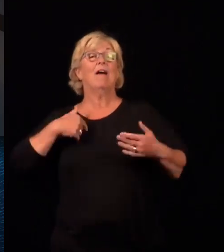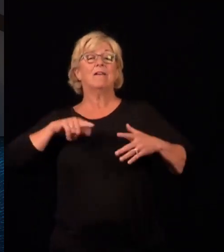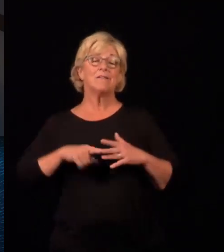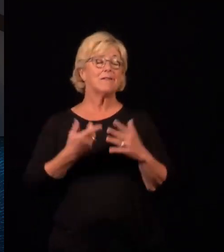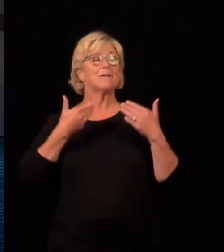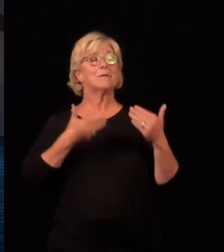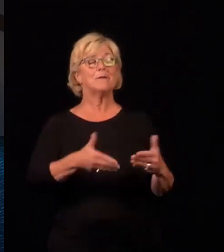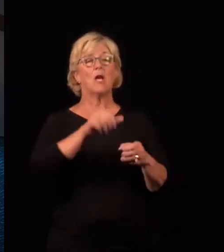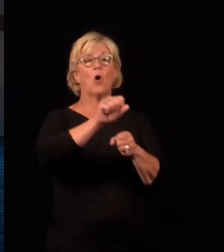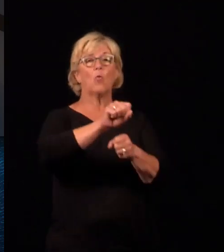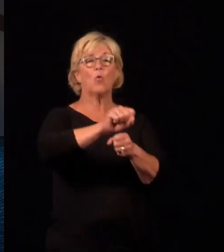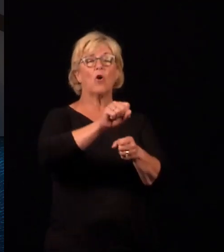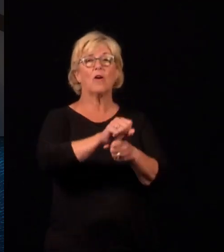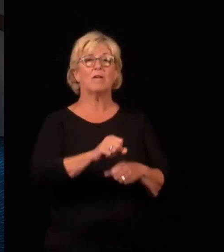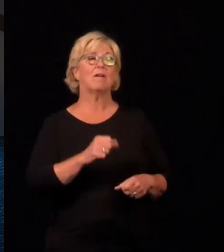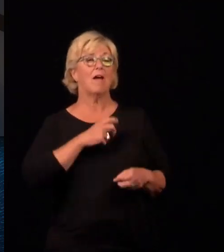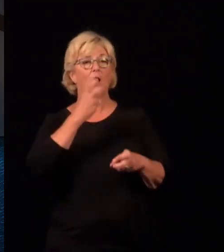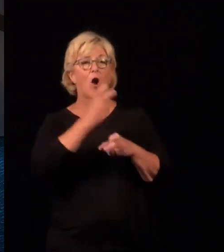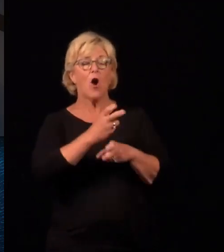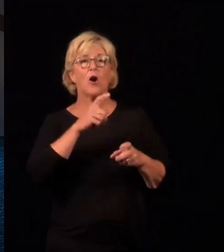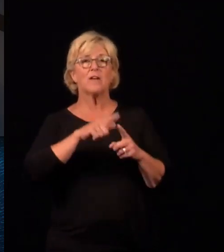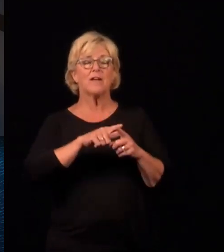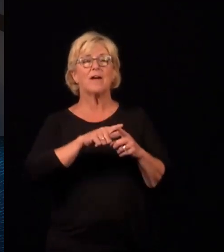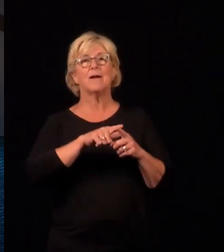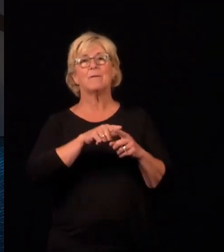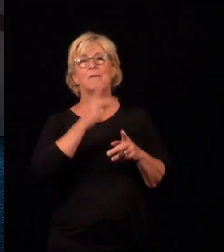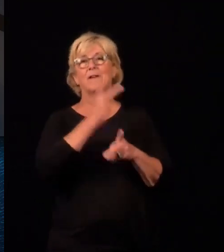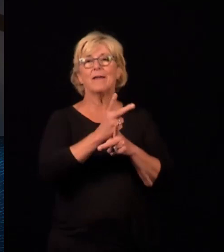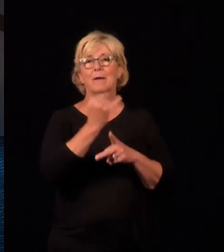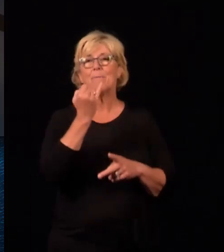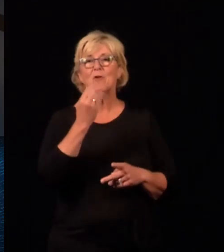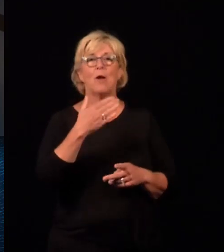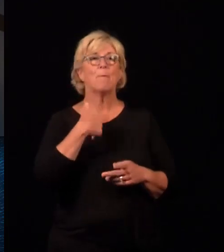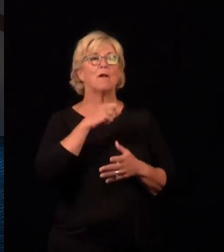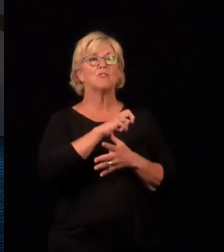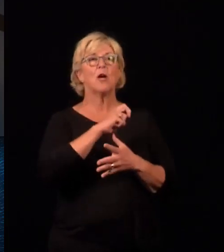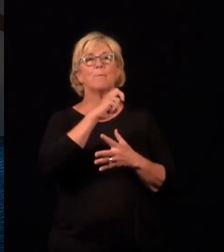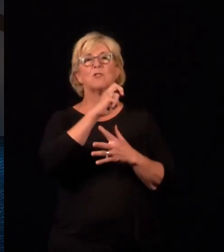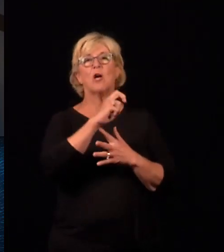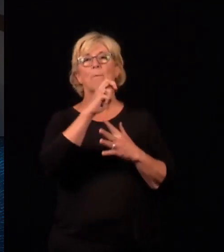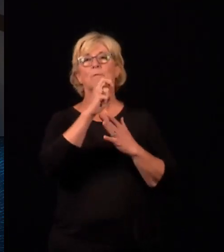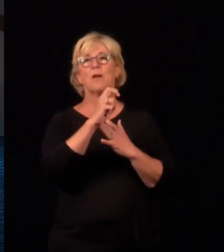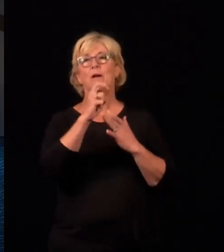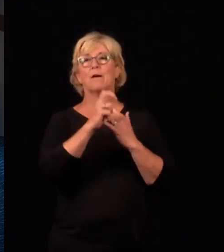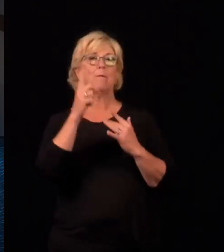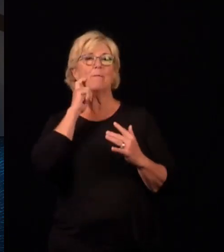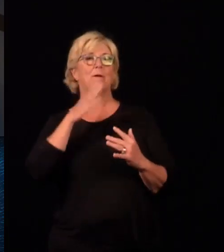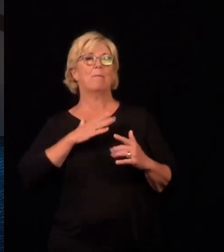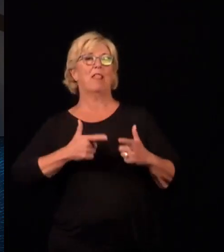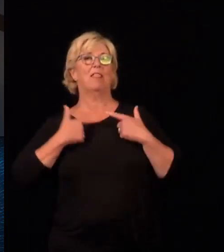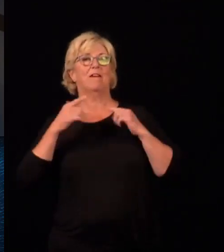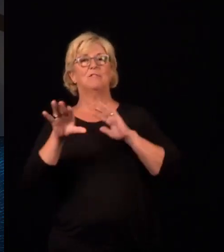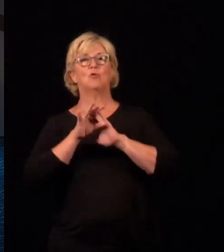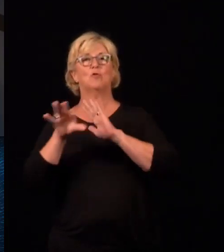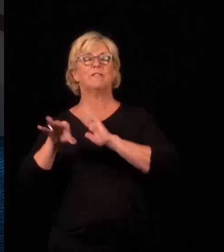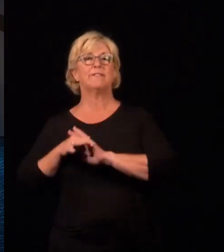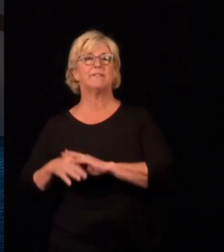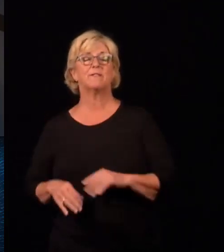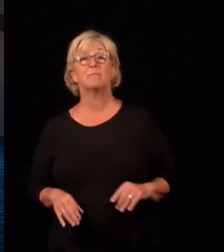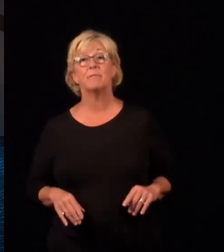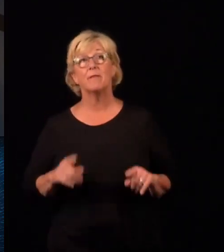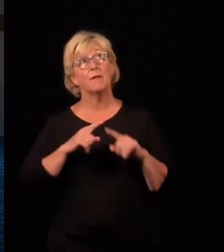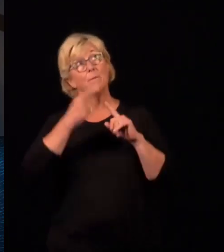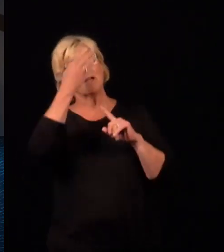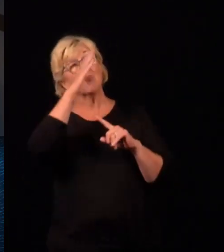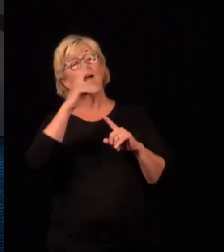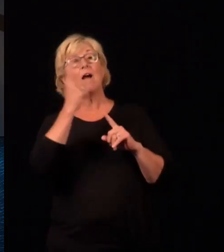started. I had a hard time holding on to jobs. I kind of went from job to job due to my lifestyle. But